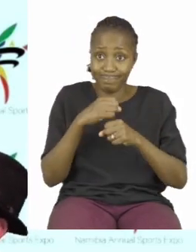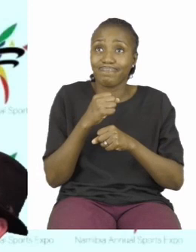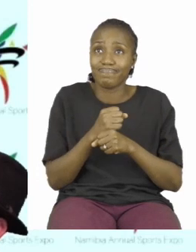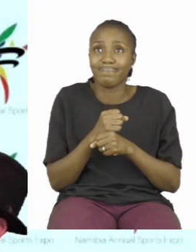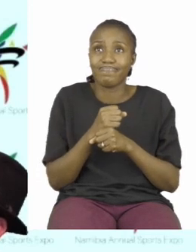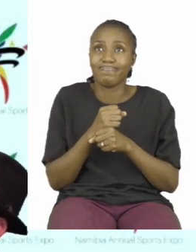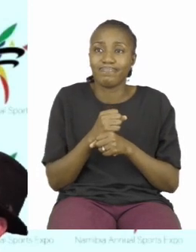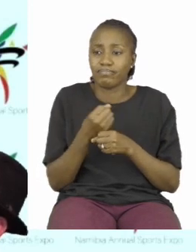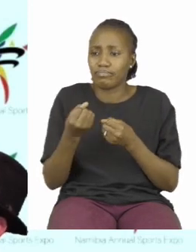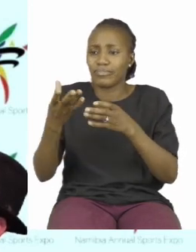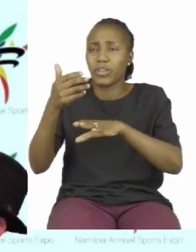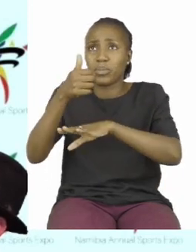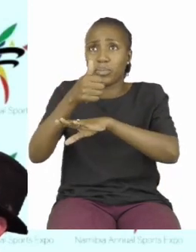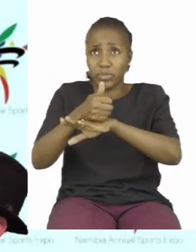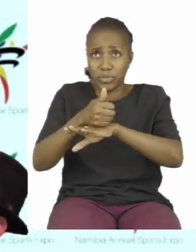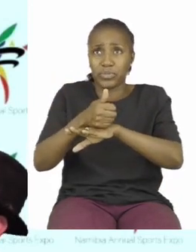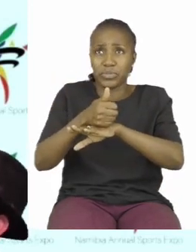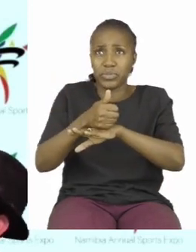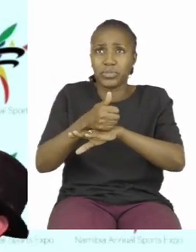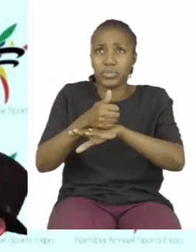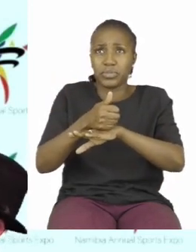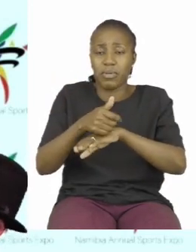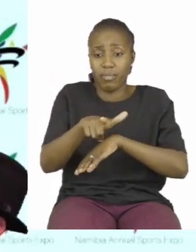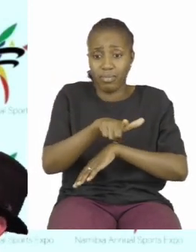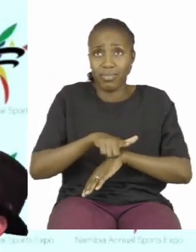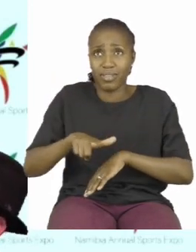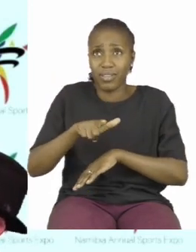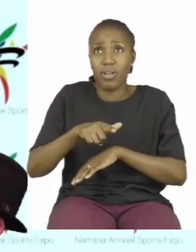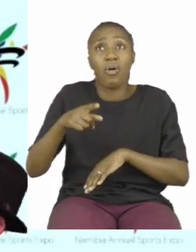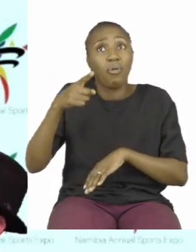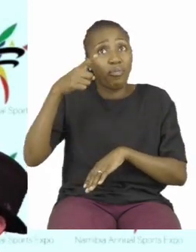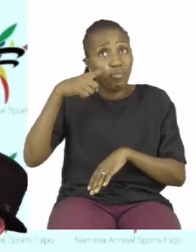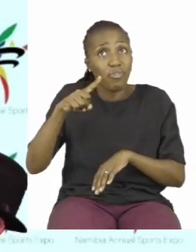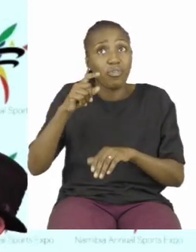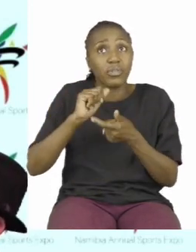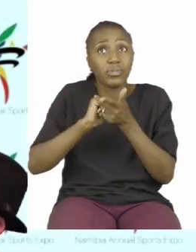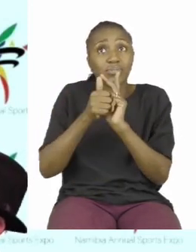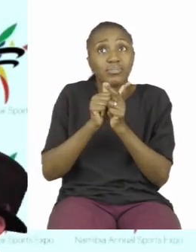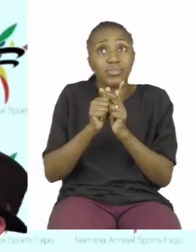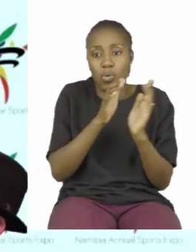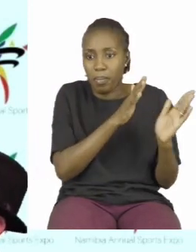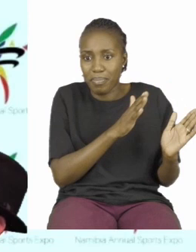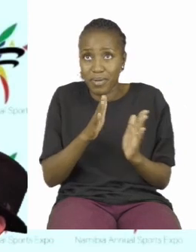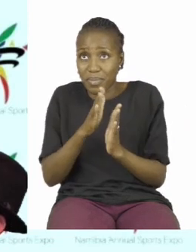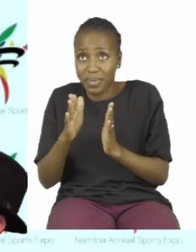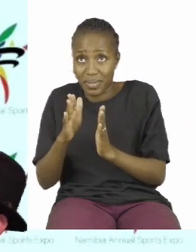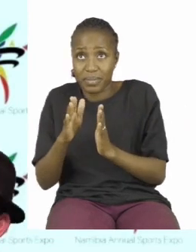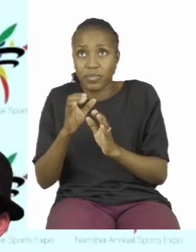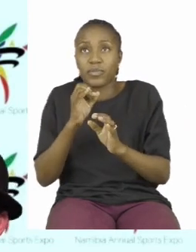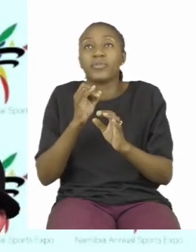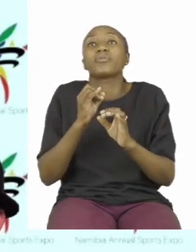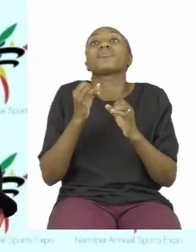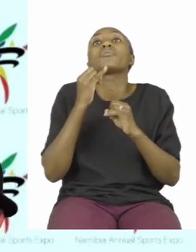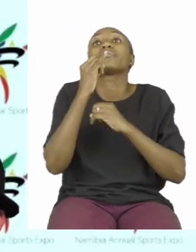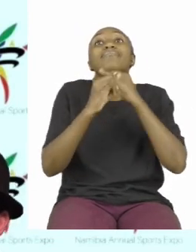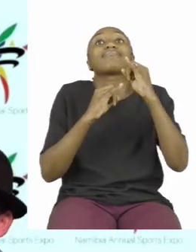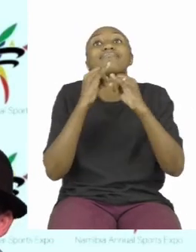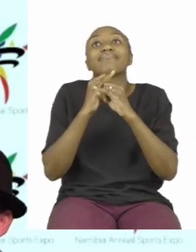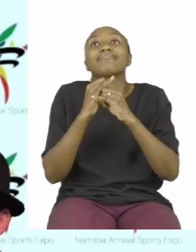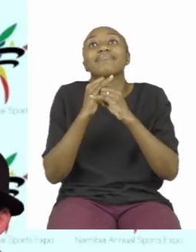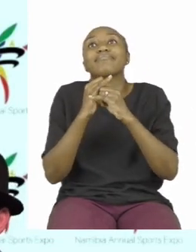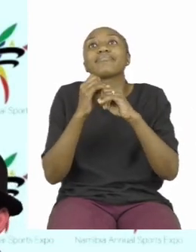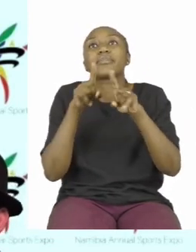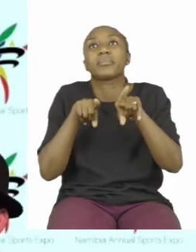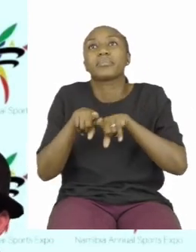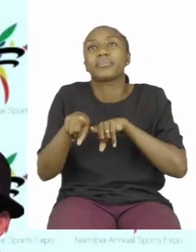provide opportunity locally based for the athletes to prepare them for international competitions. Okay, and then in terms